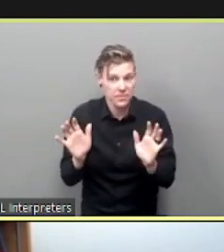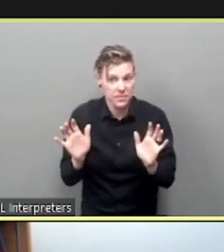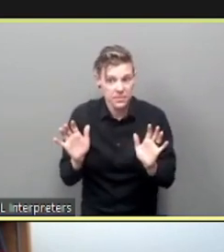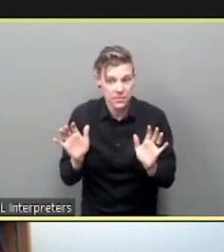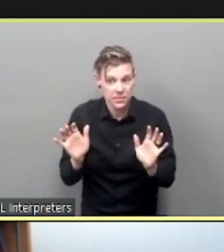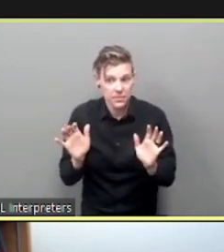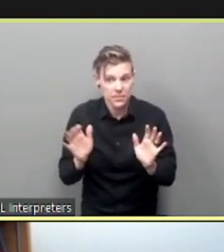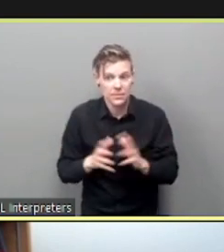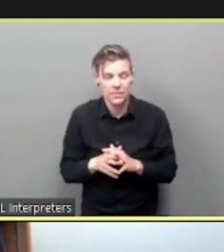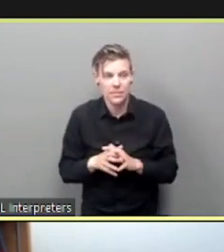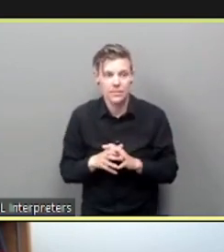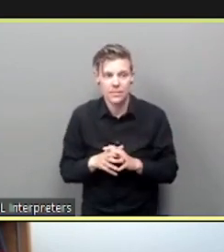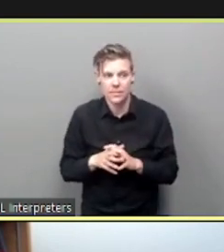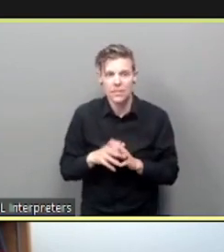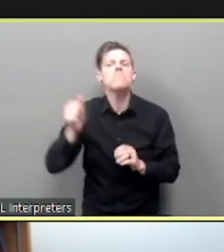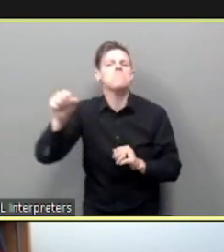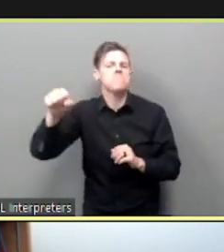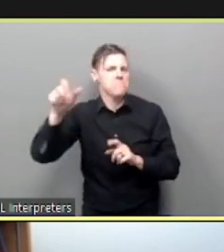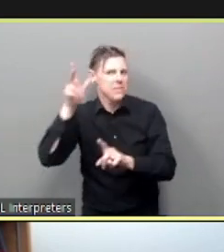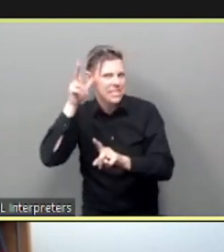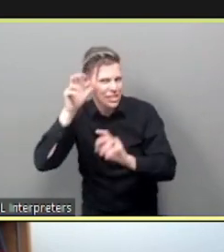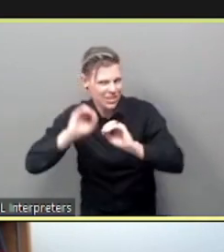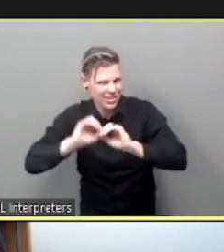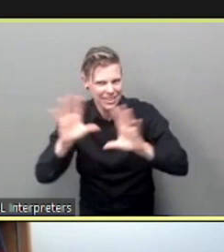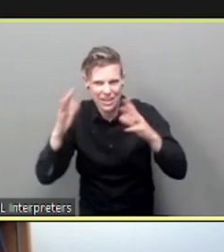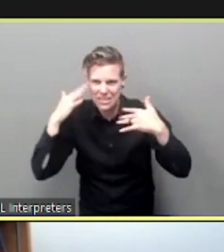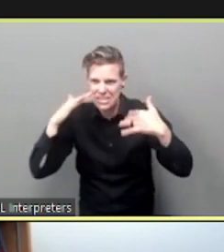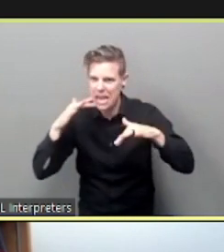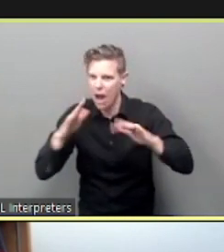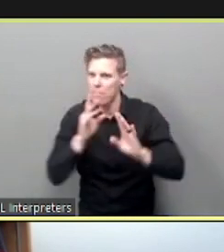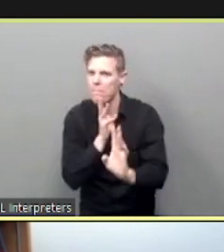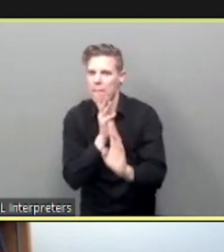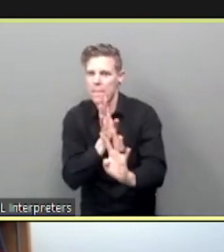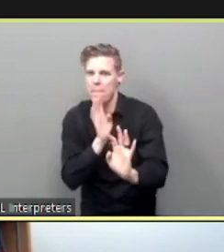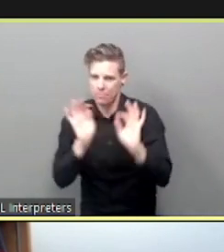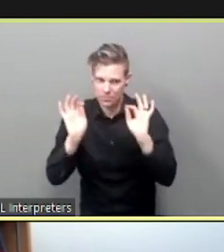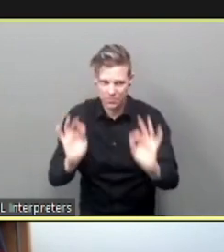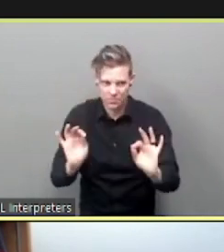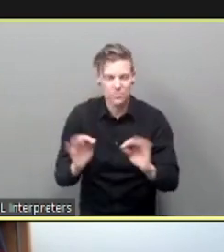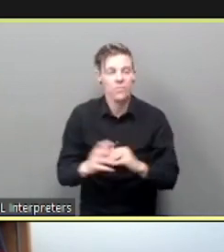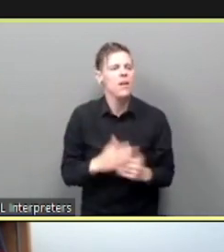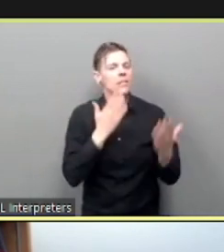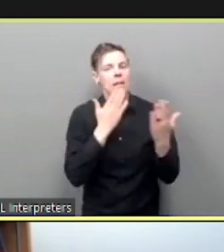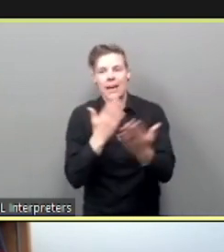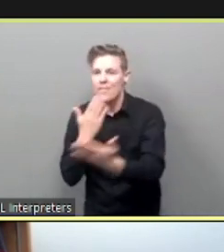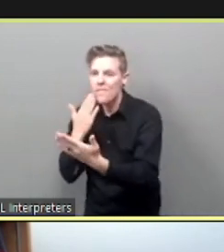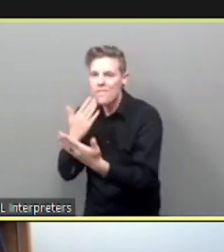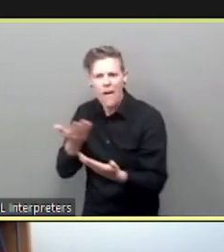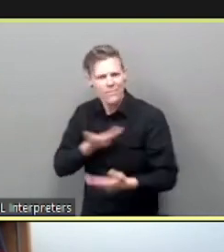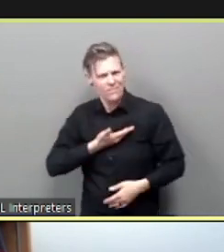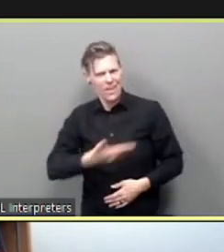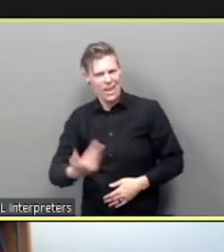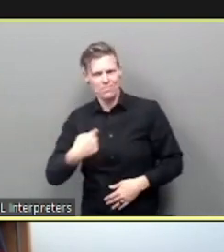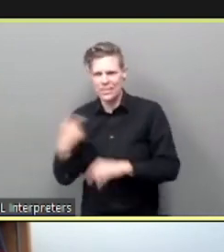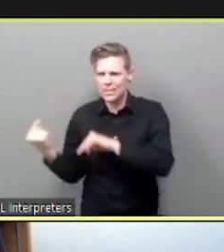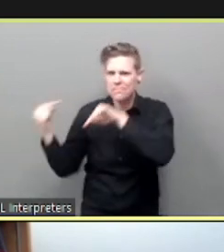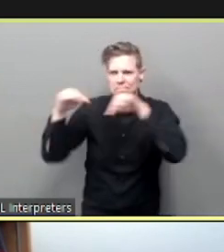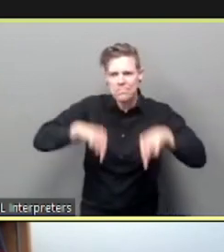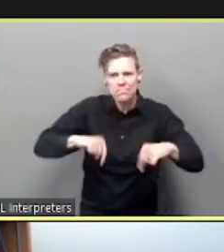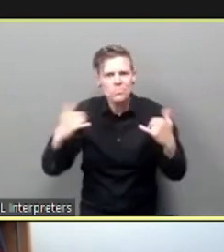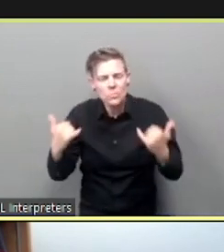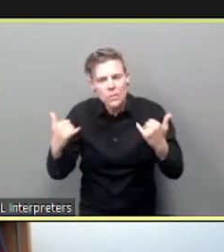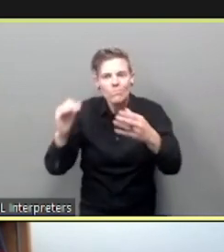We can hear you. Okay, getting the thumbs up. So thank you for having me here today. I wish